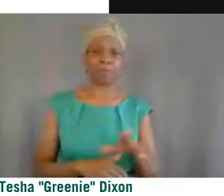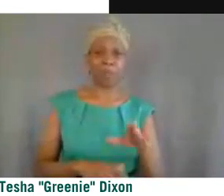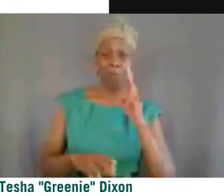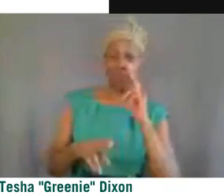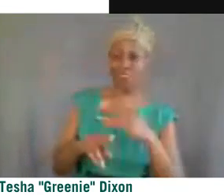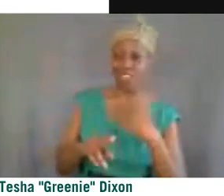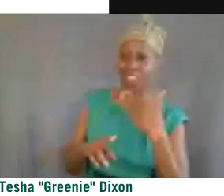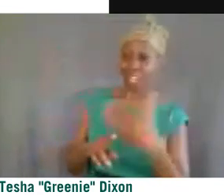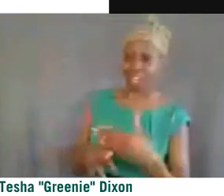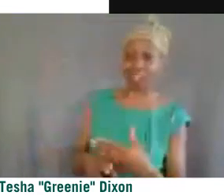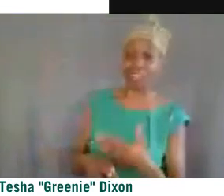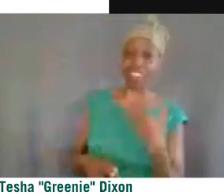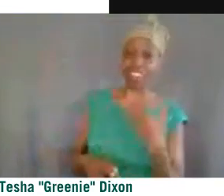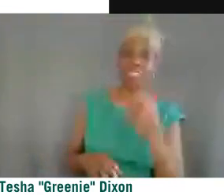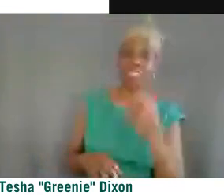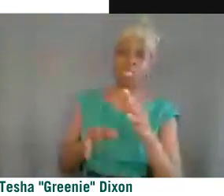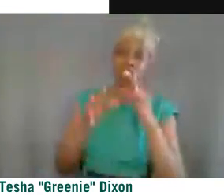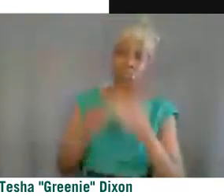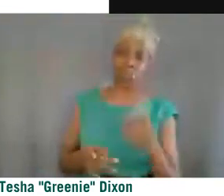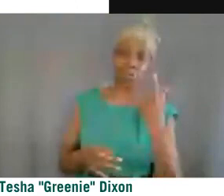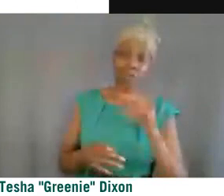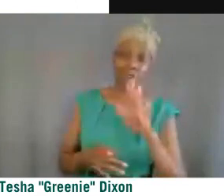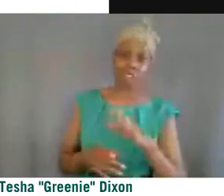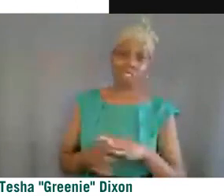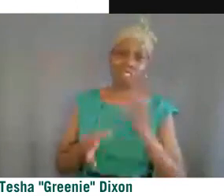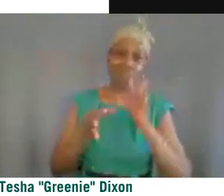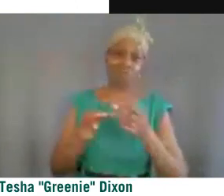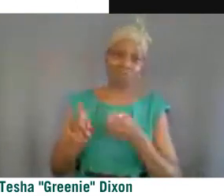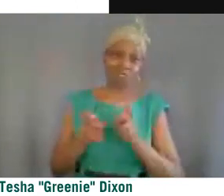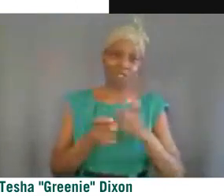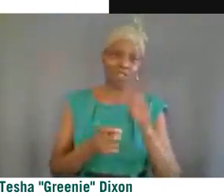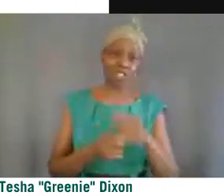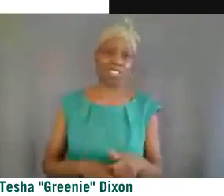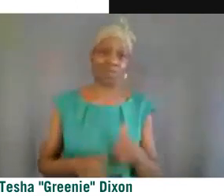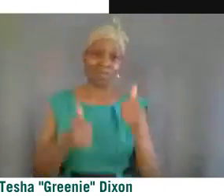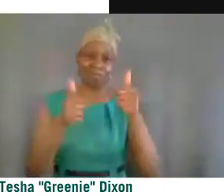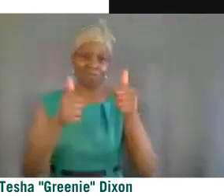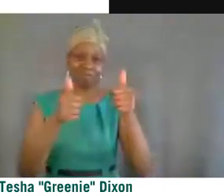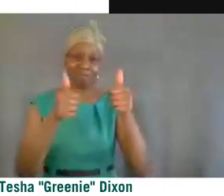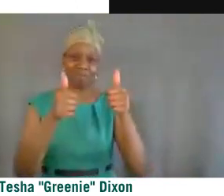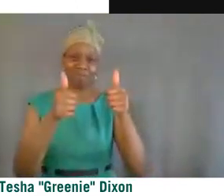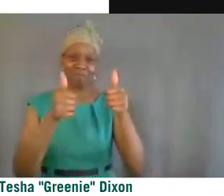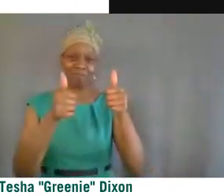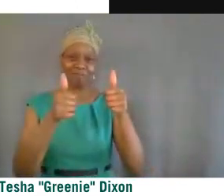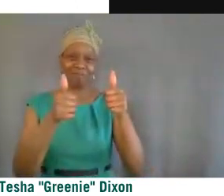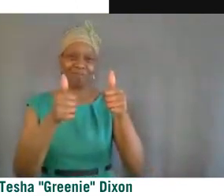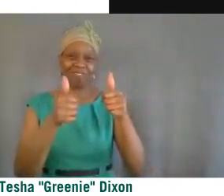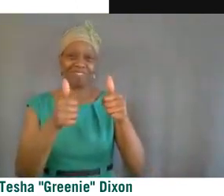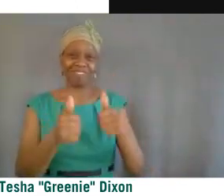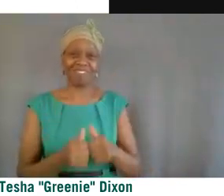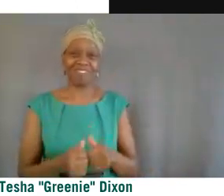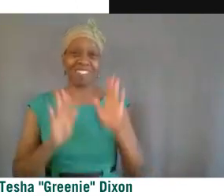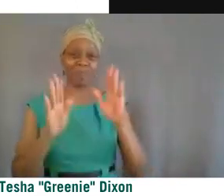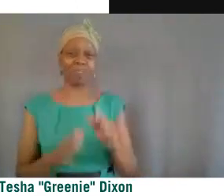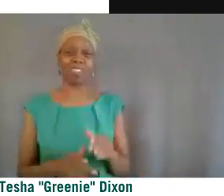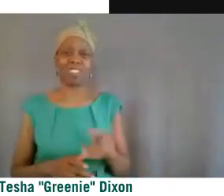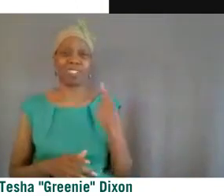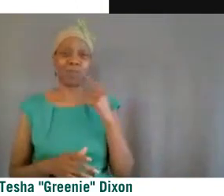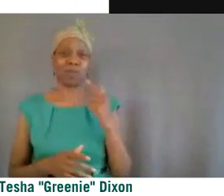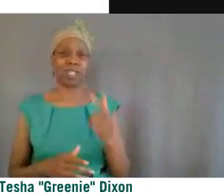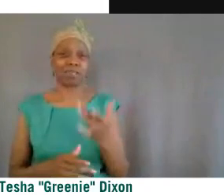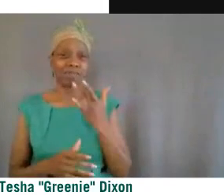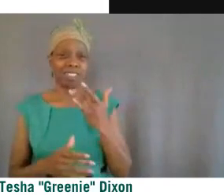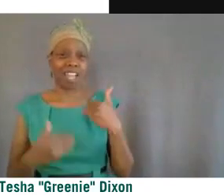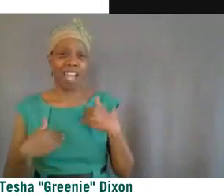you. And thanks so much, Greenie, for translating for us. Absolutely. As I said, we are so fortunate to